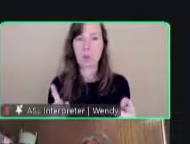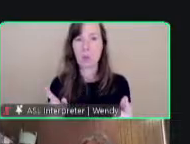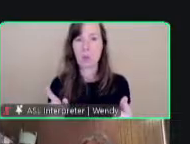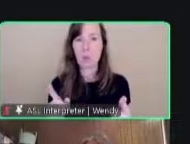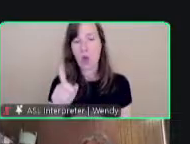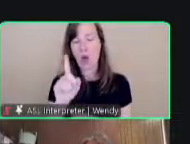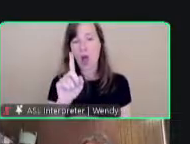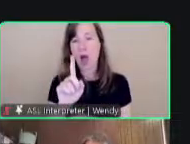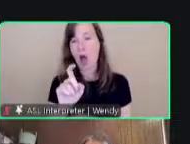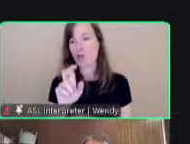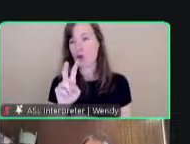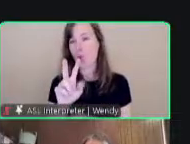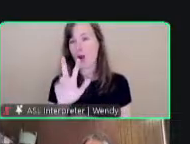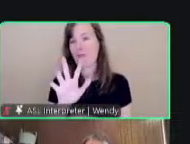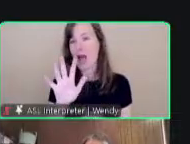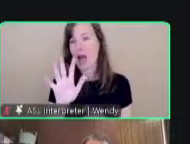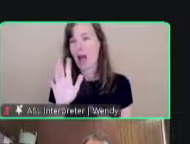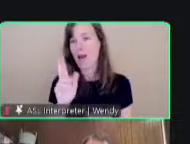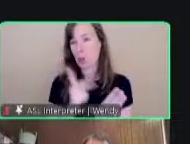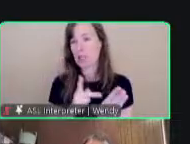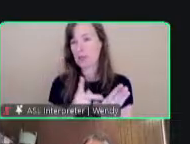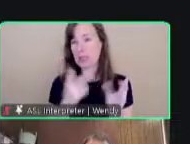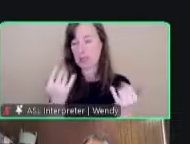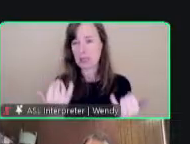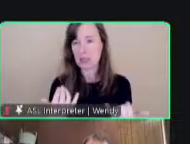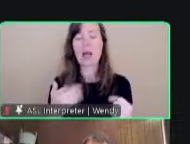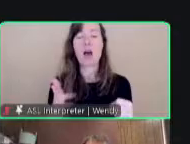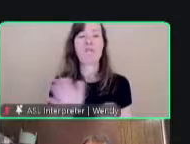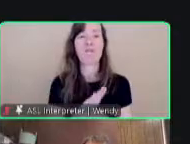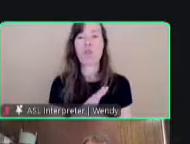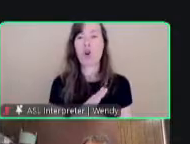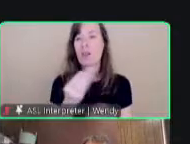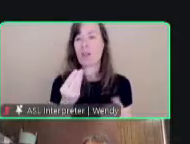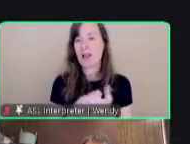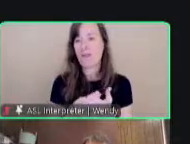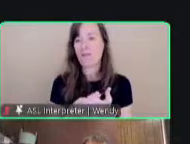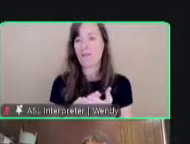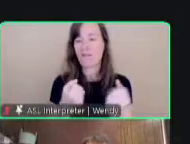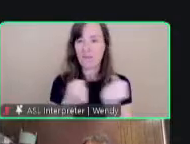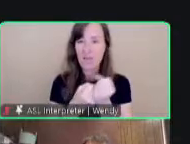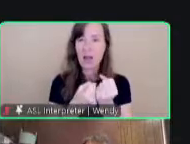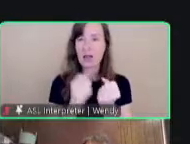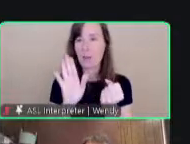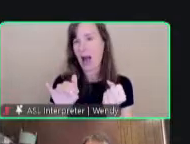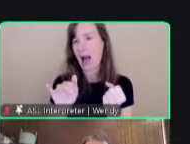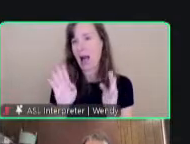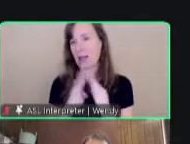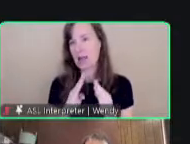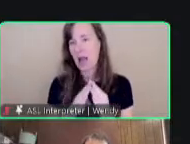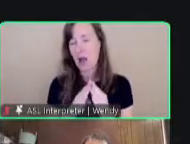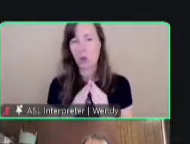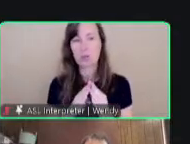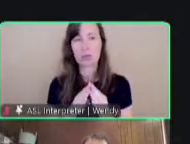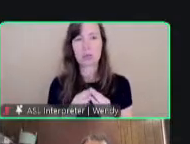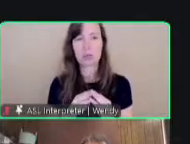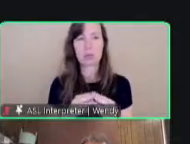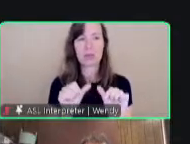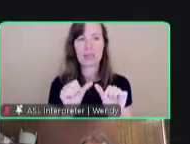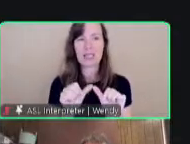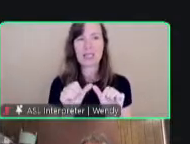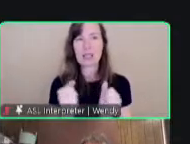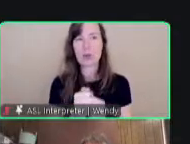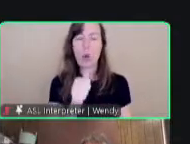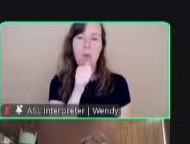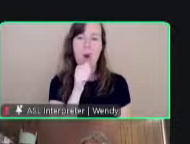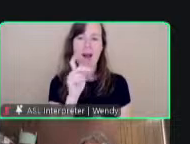125 participants, and that is fully funded by the town, which is consistent with the pilot